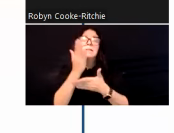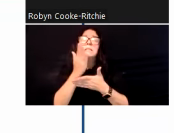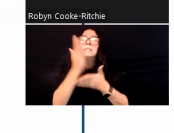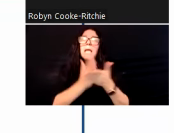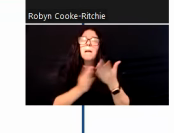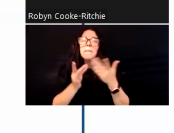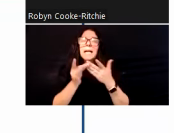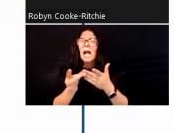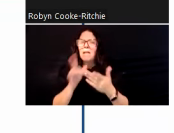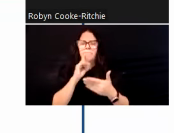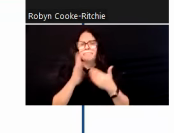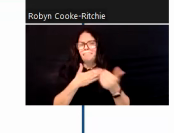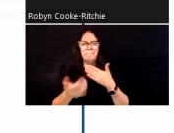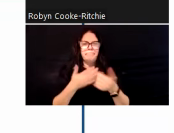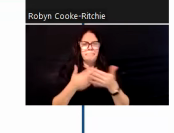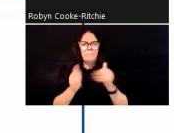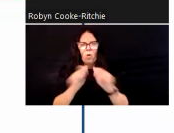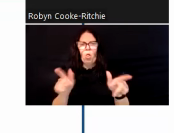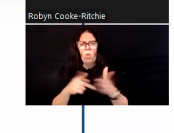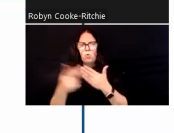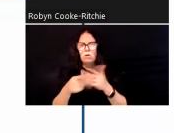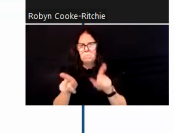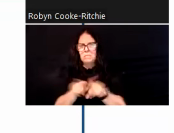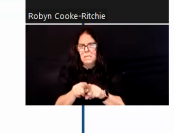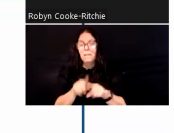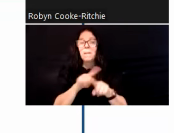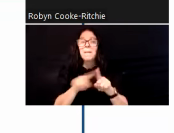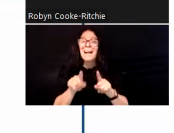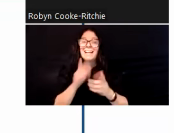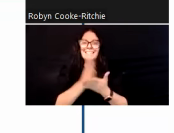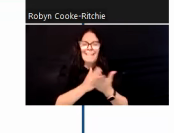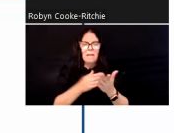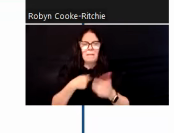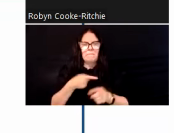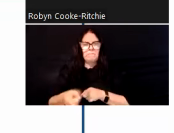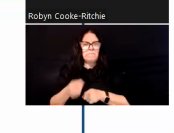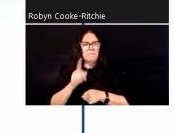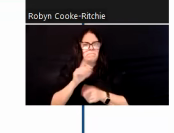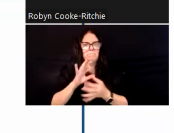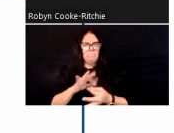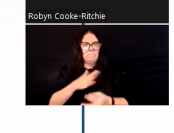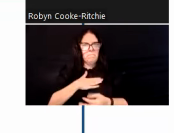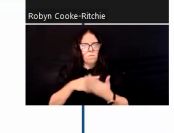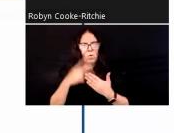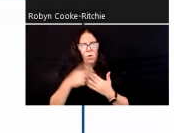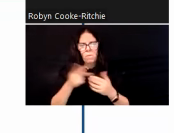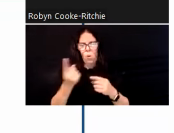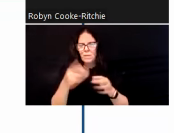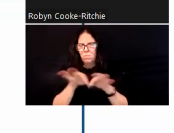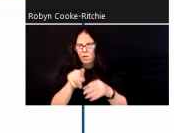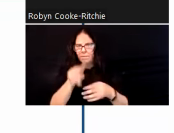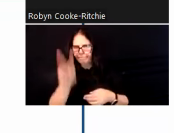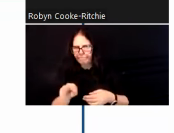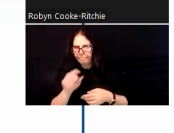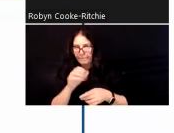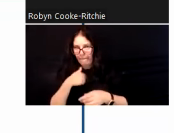what program you might be working under, but always watch for that LBS indicator if you're looking up